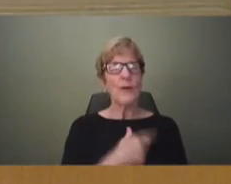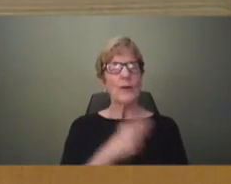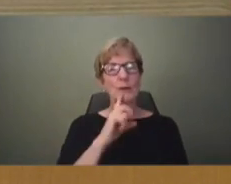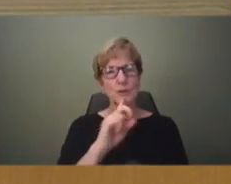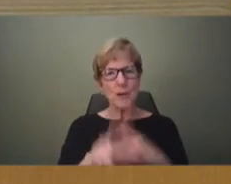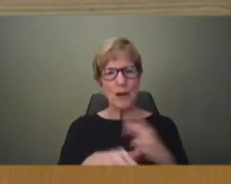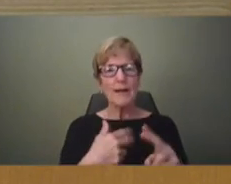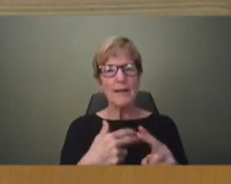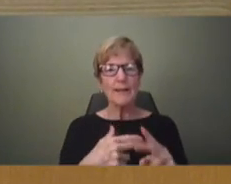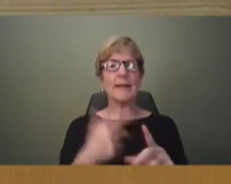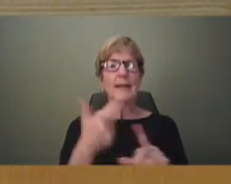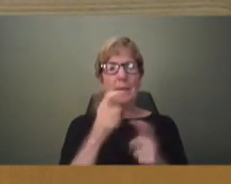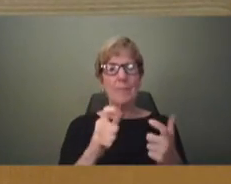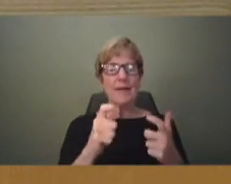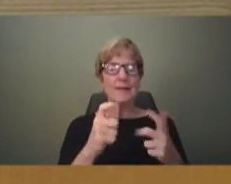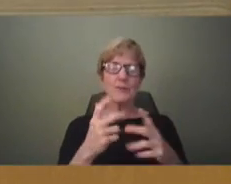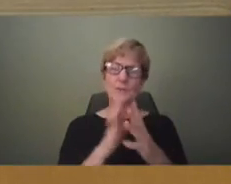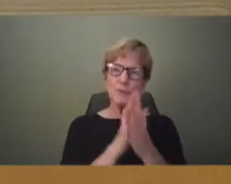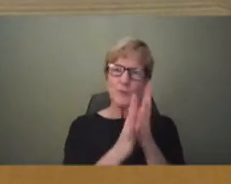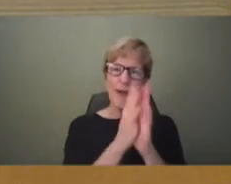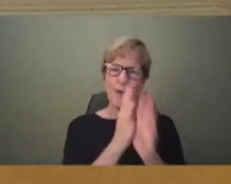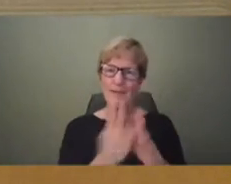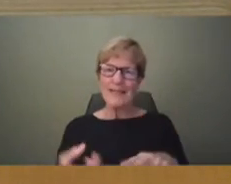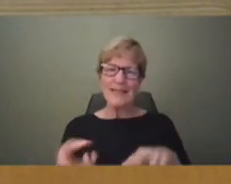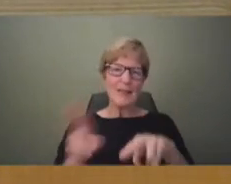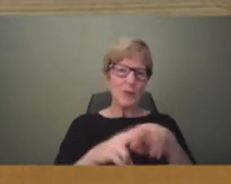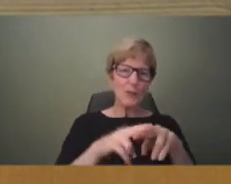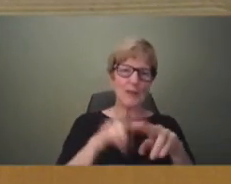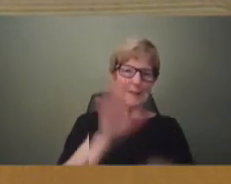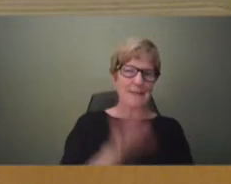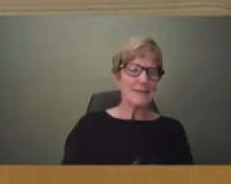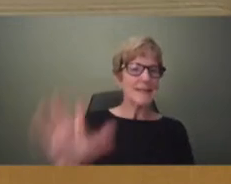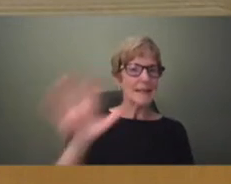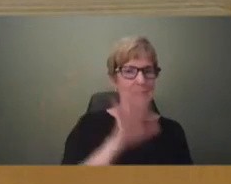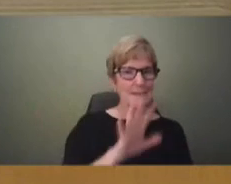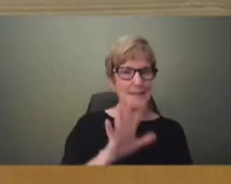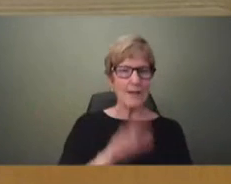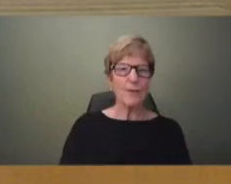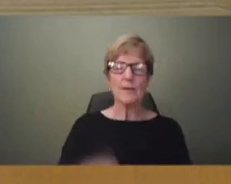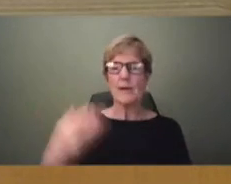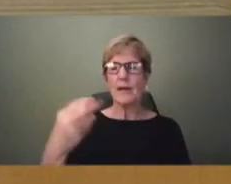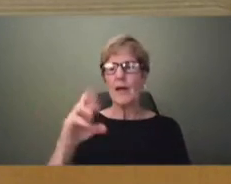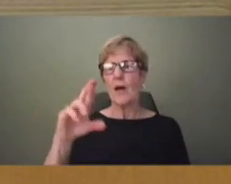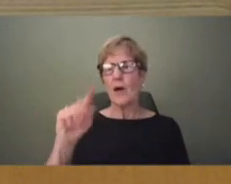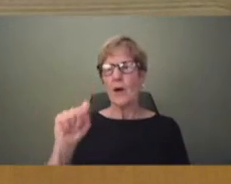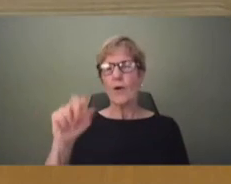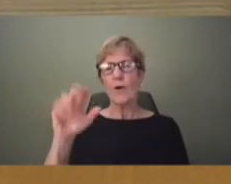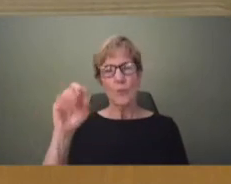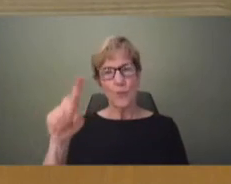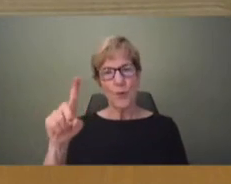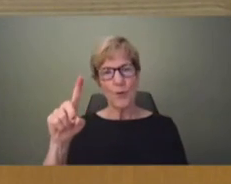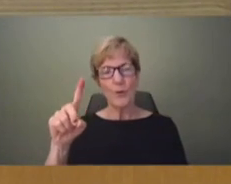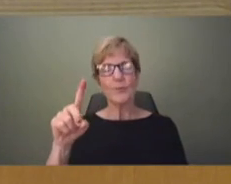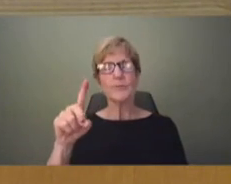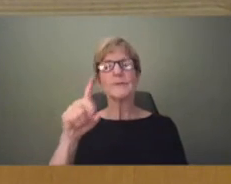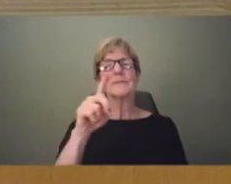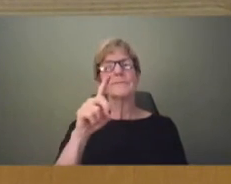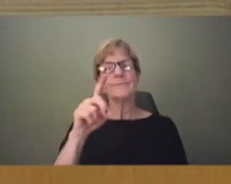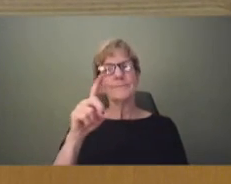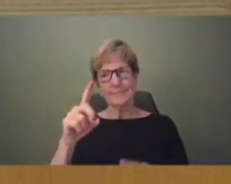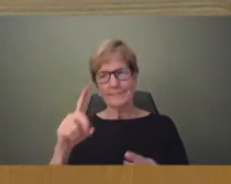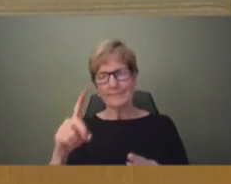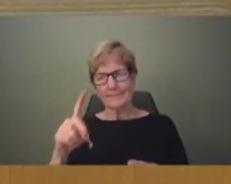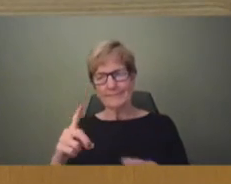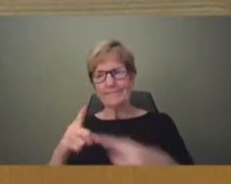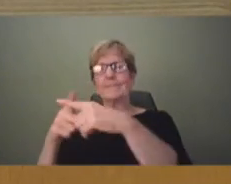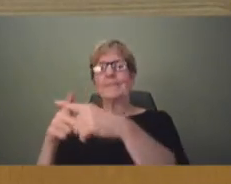major increase in traffic in this entire area uh har Road eventually connects to Mount Holly and we're